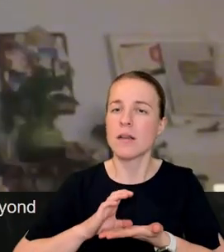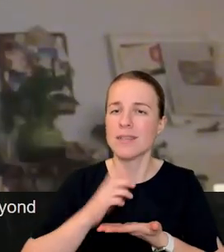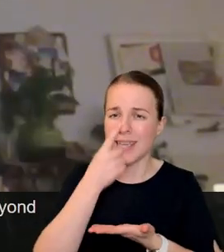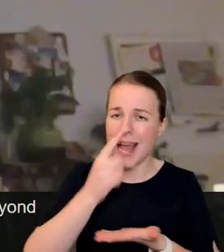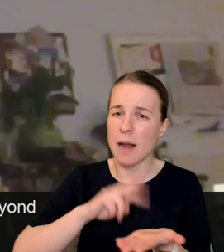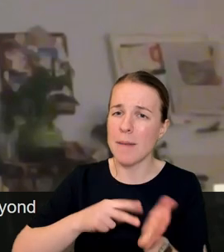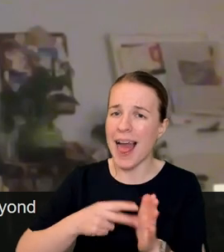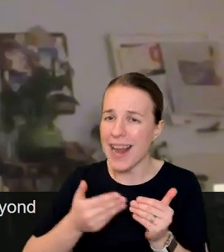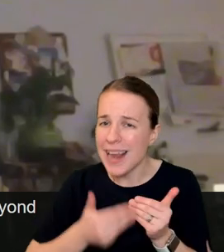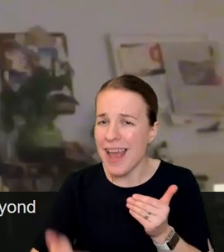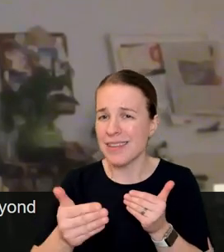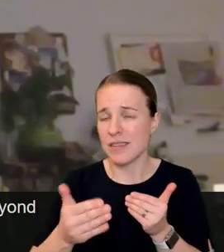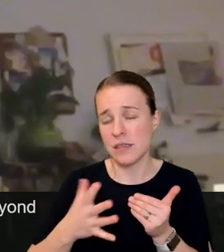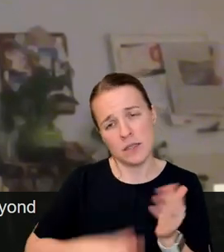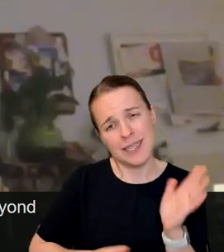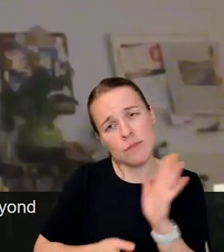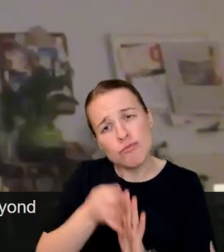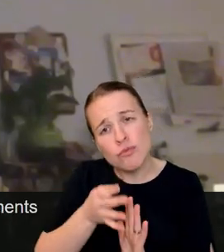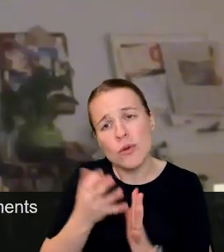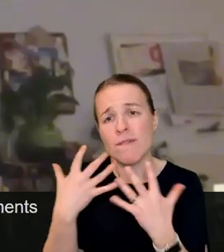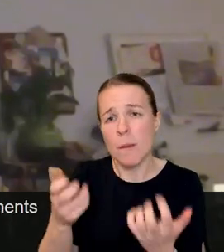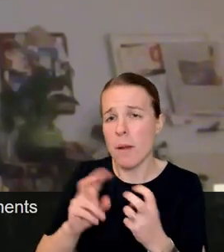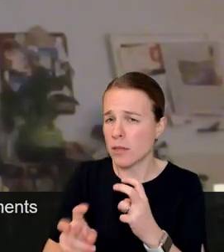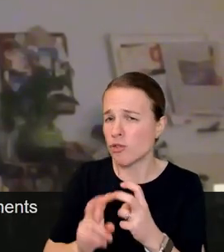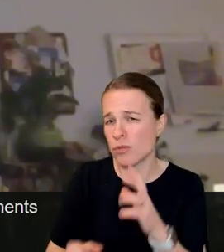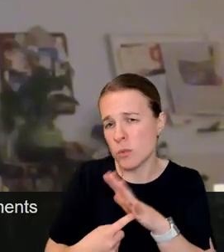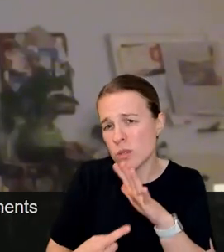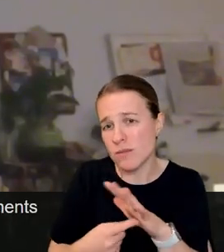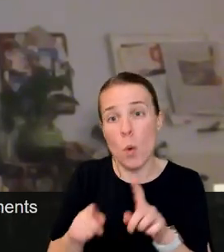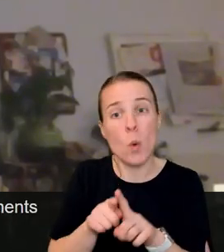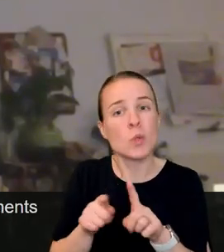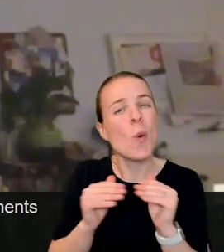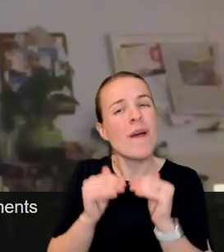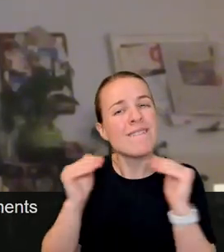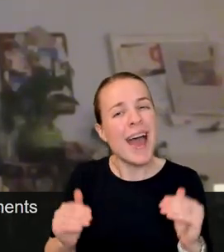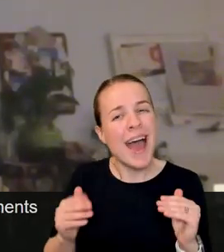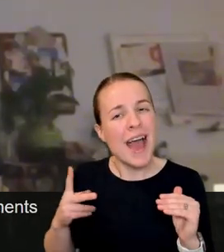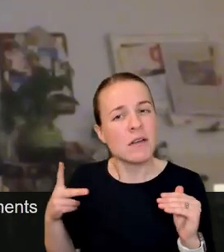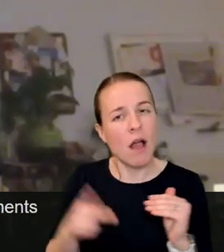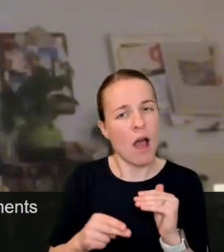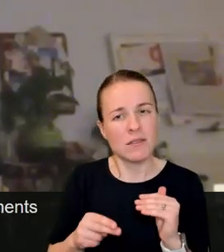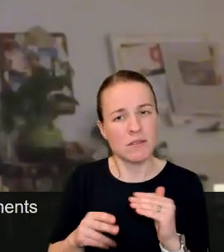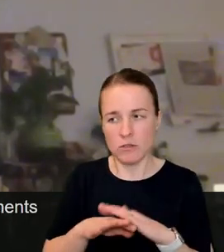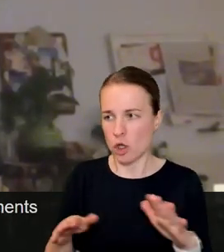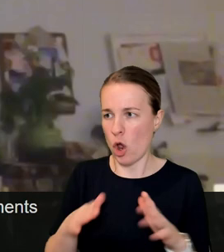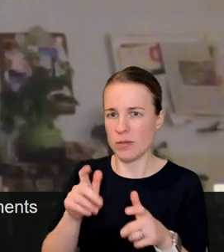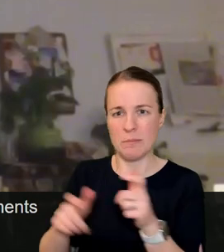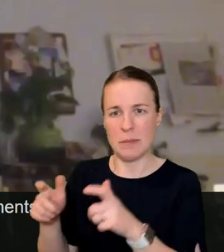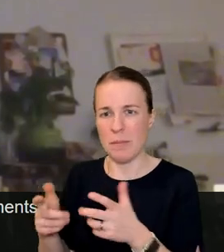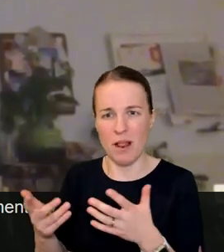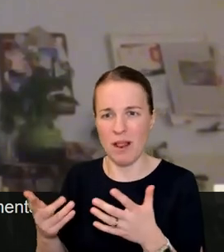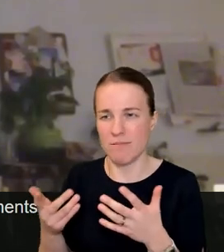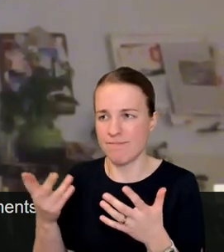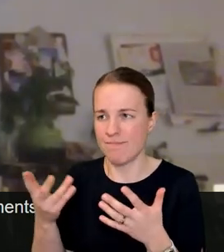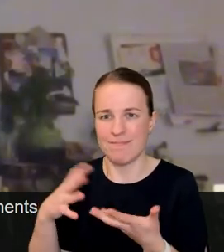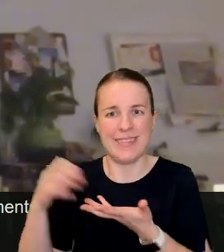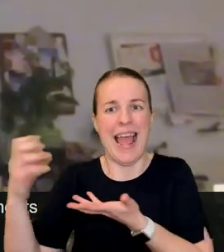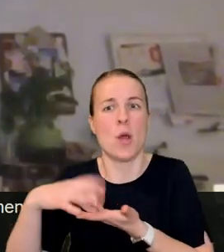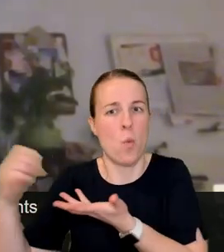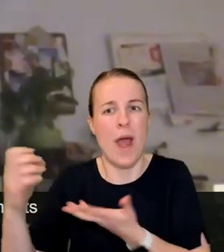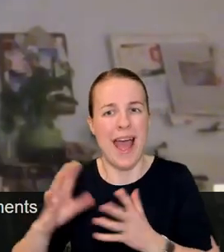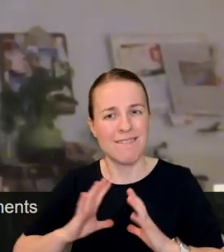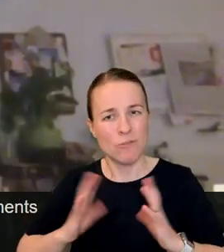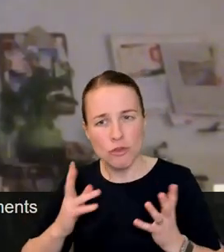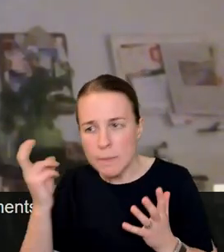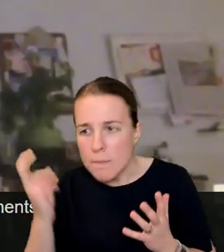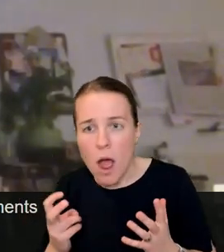improvements in public transport and fair cuts, not the people taking away the fare. Free buses and the